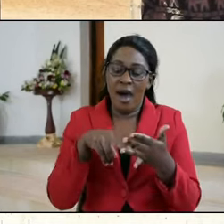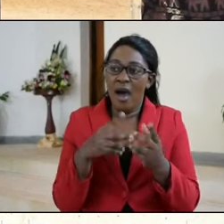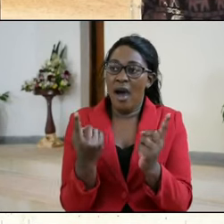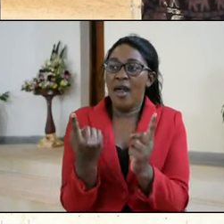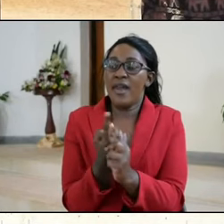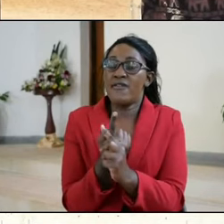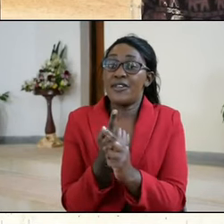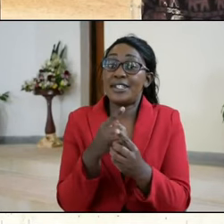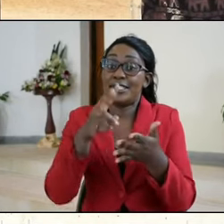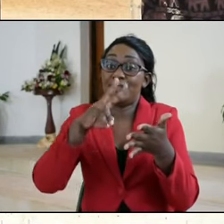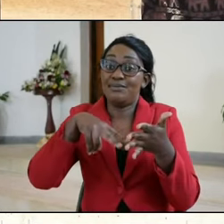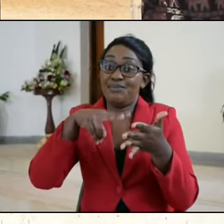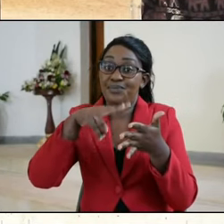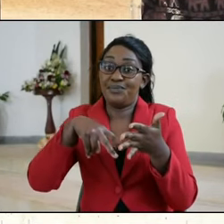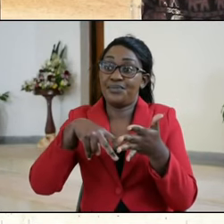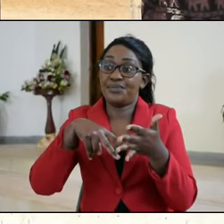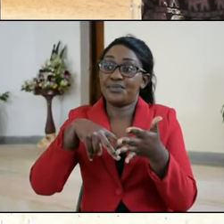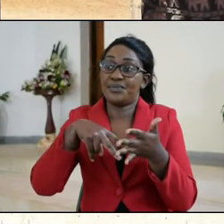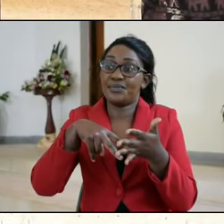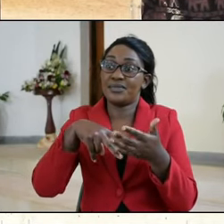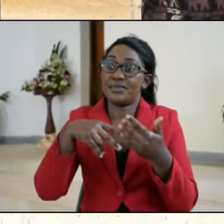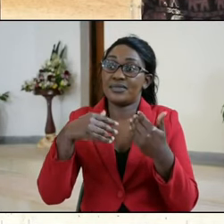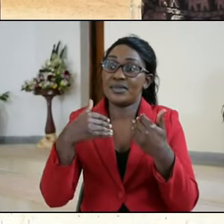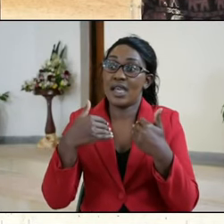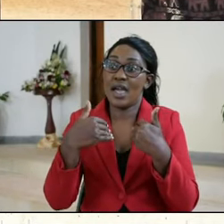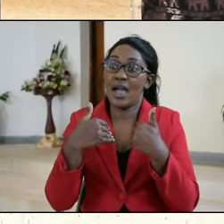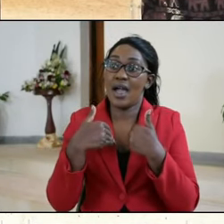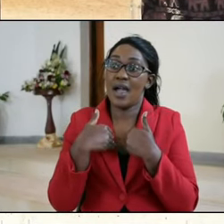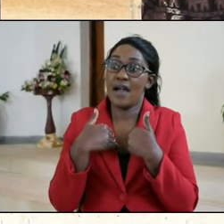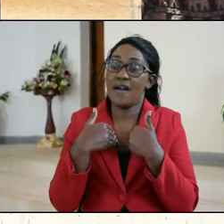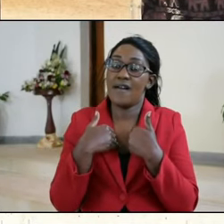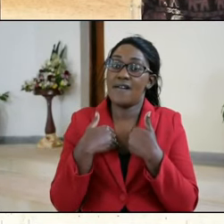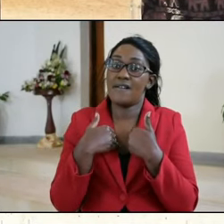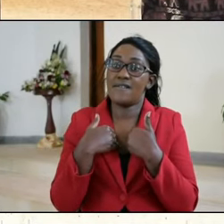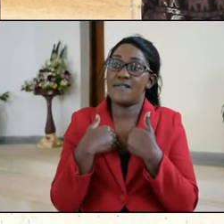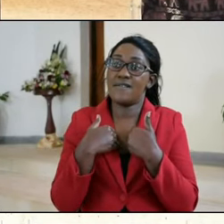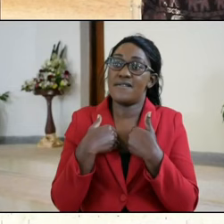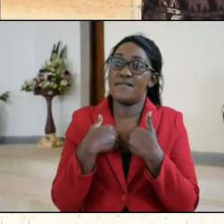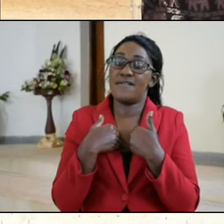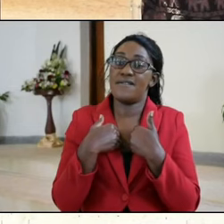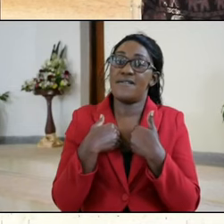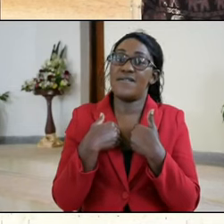can adopt a similar attitude where we value